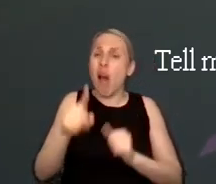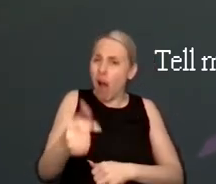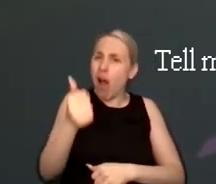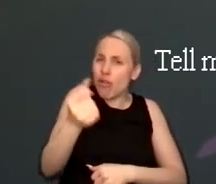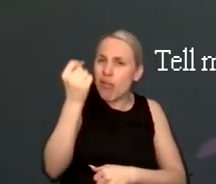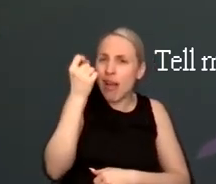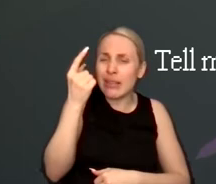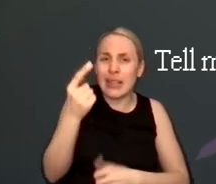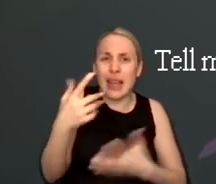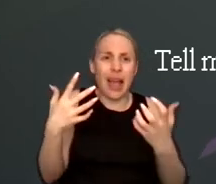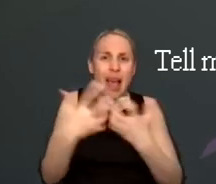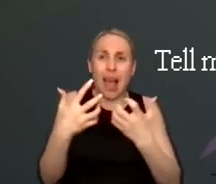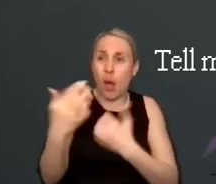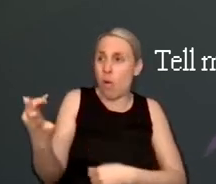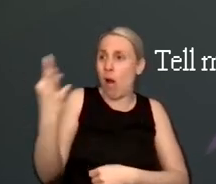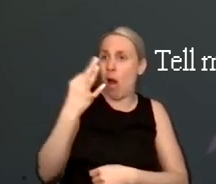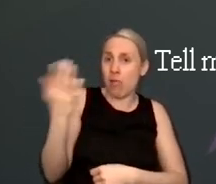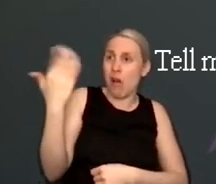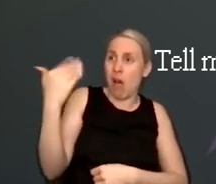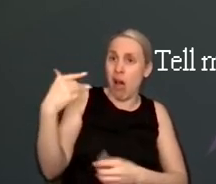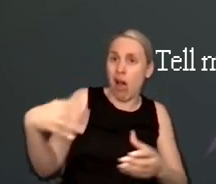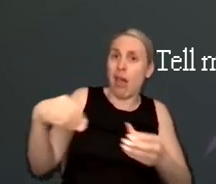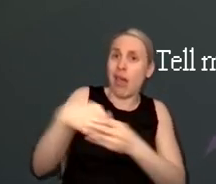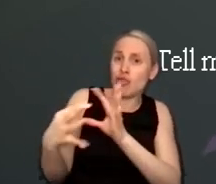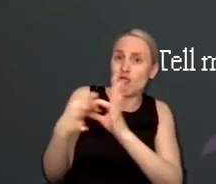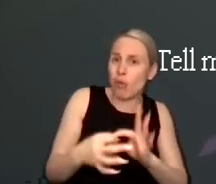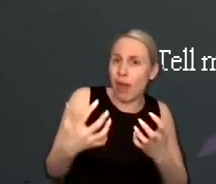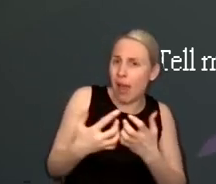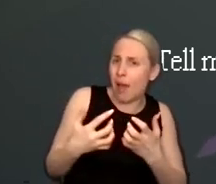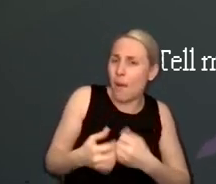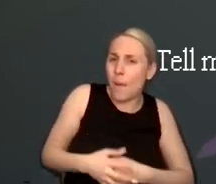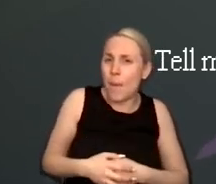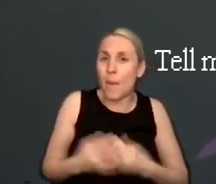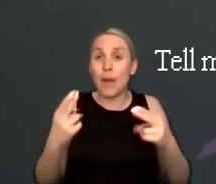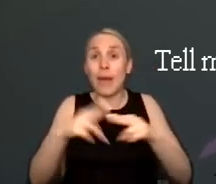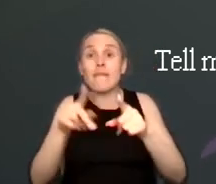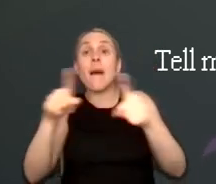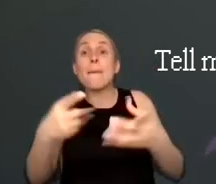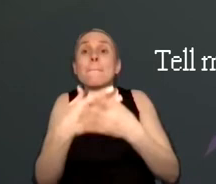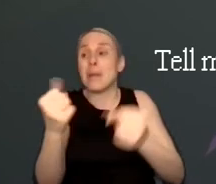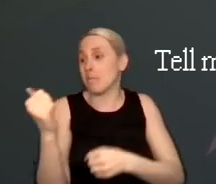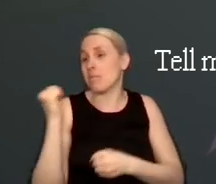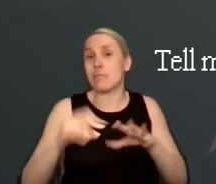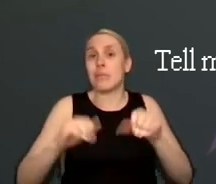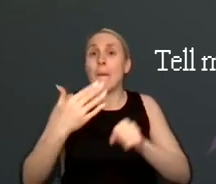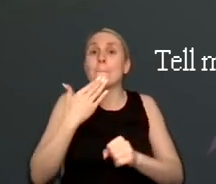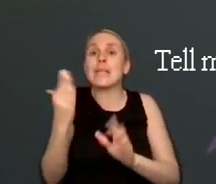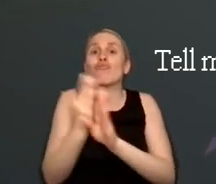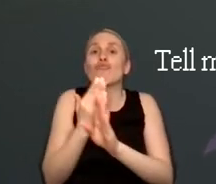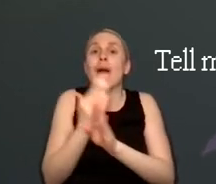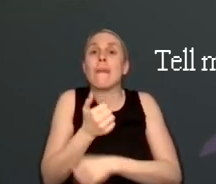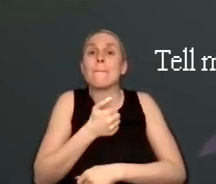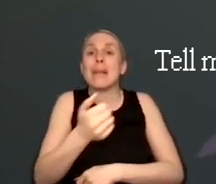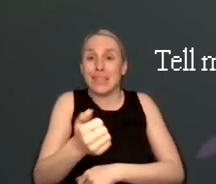ask people to engage. So like I said at the beginning, for those of you who missed it, just private message us if you're interested